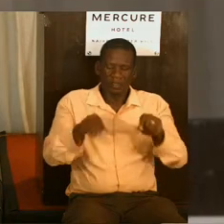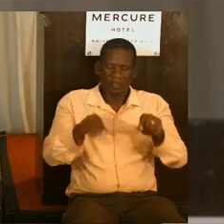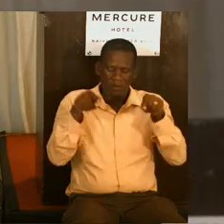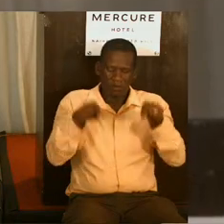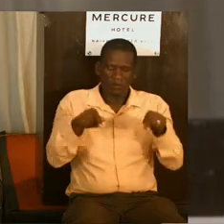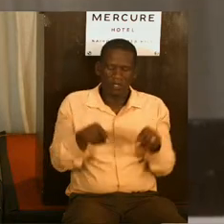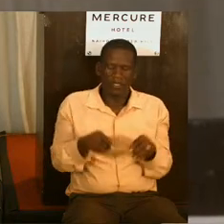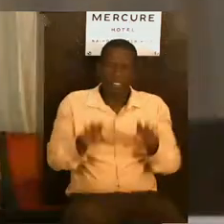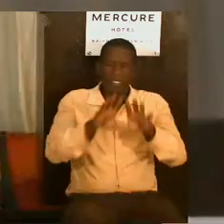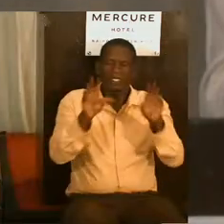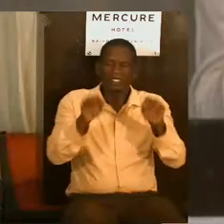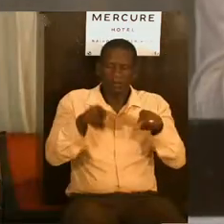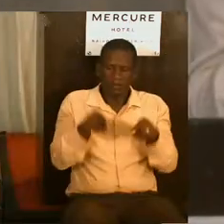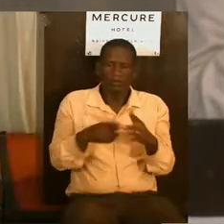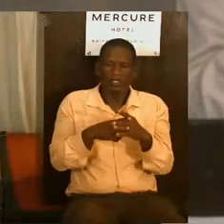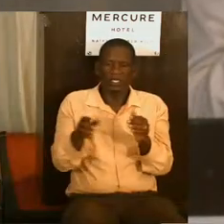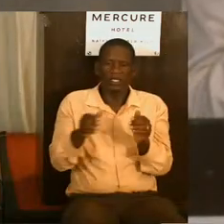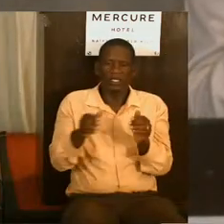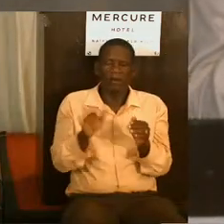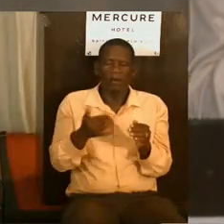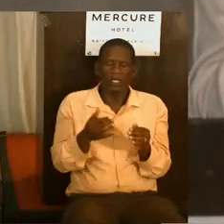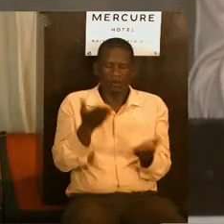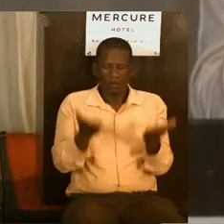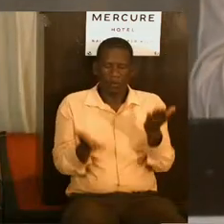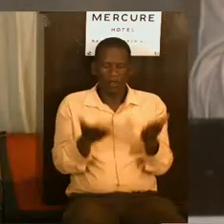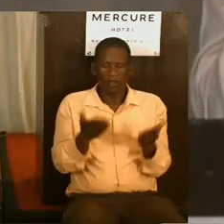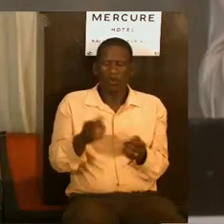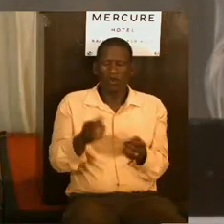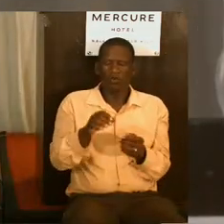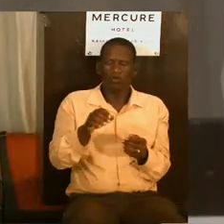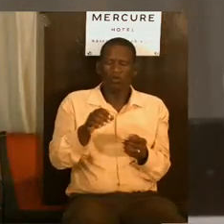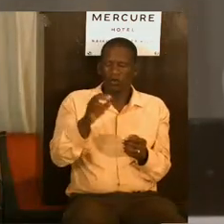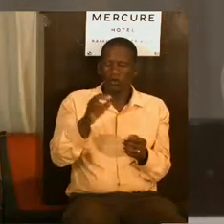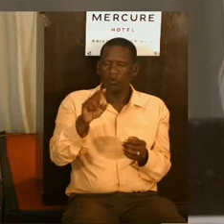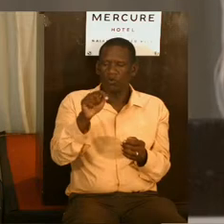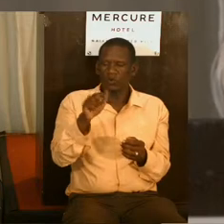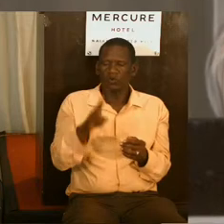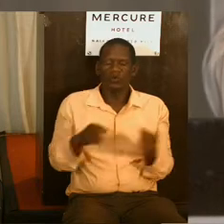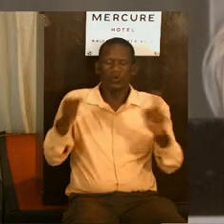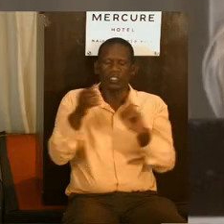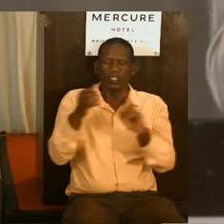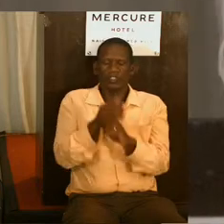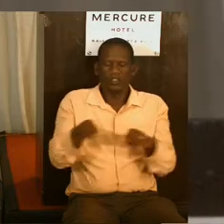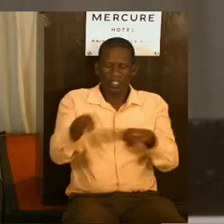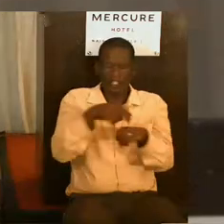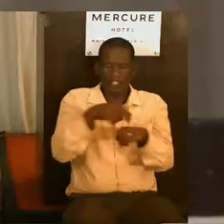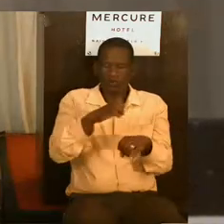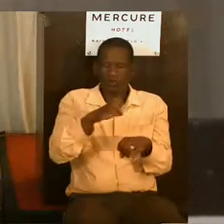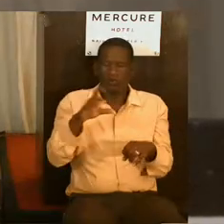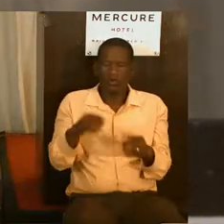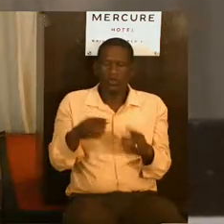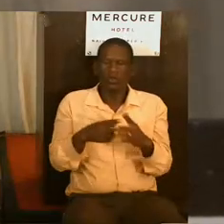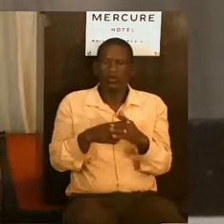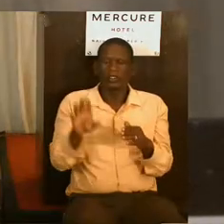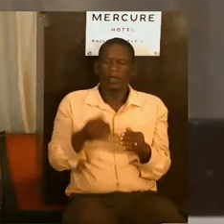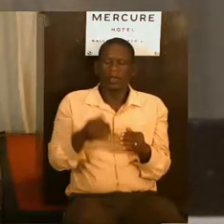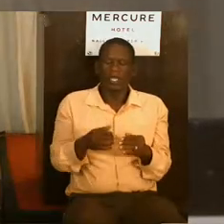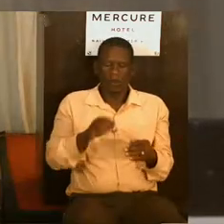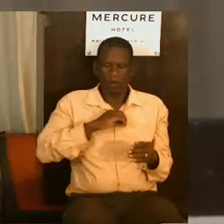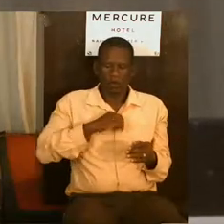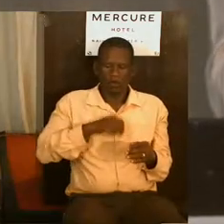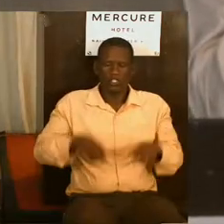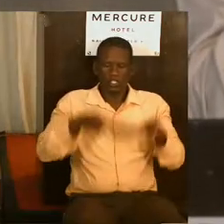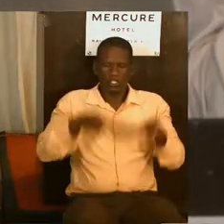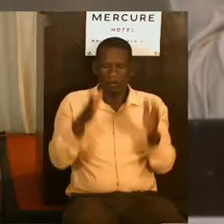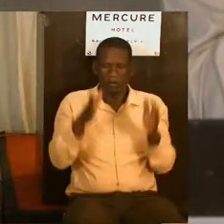of today we started by the imperative of uto in realizing National hood and we started by our very own